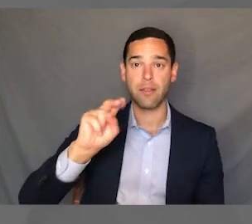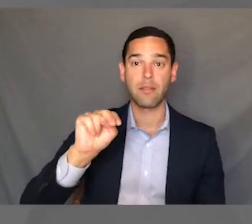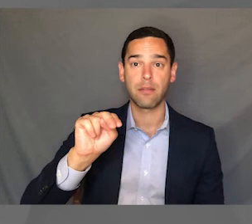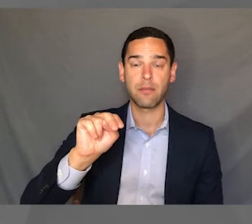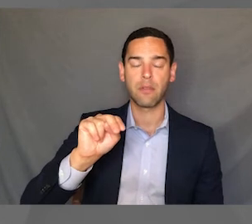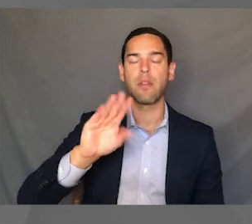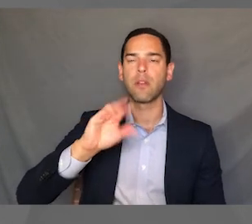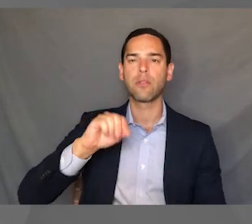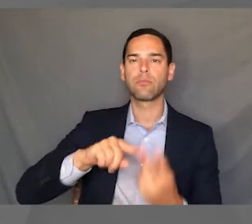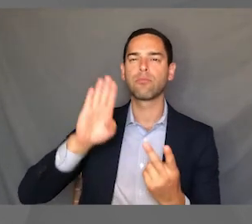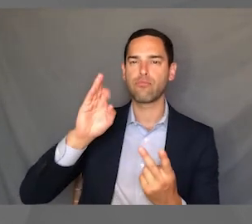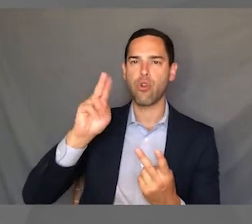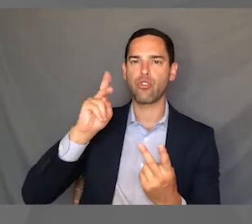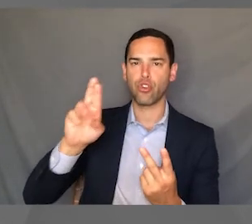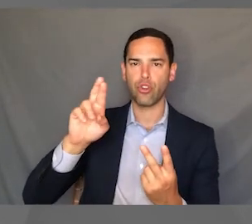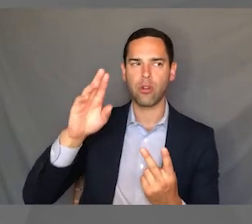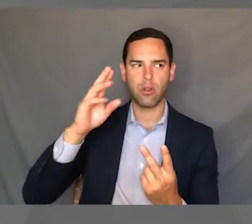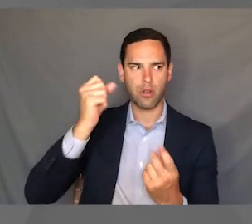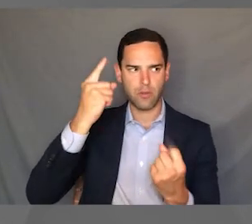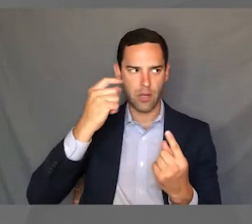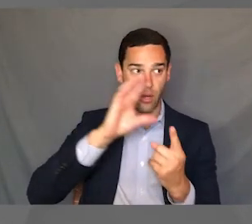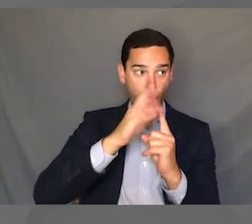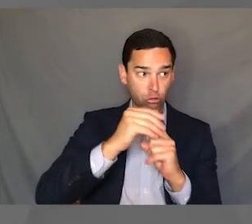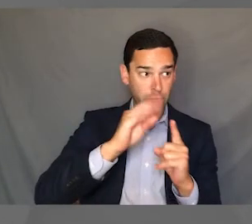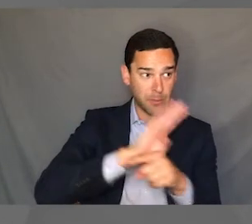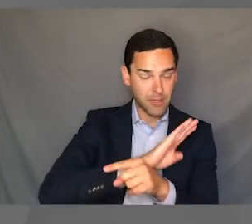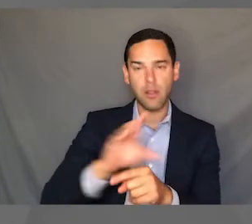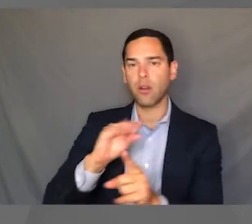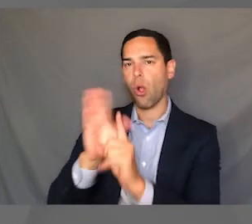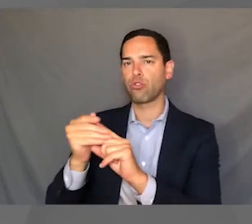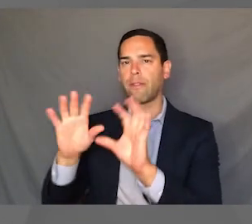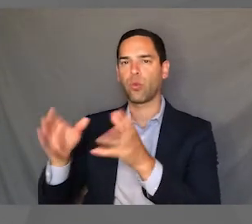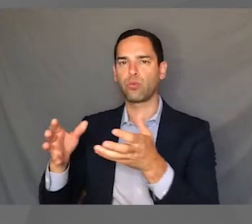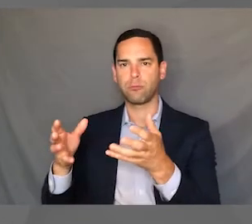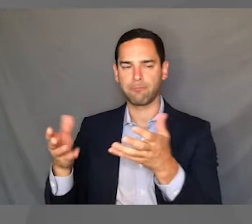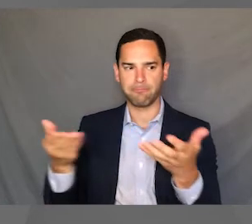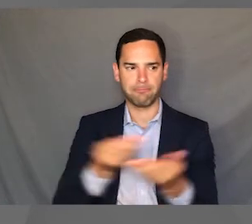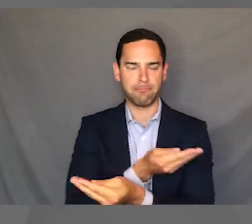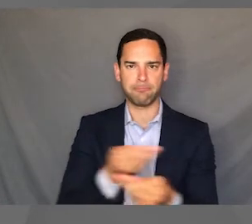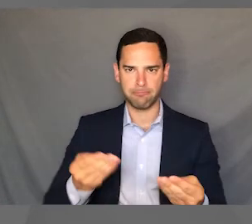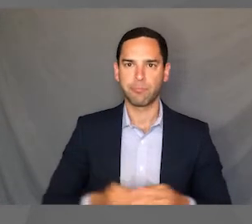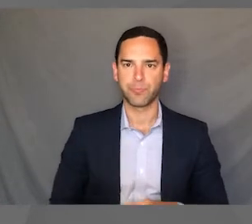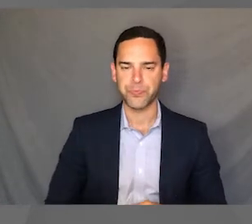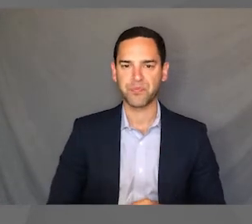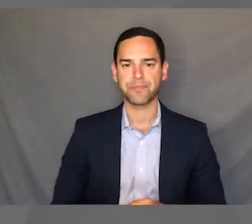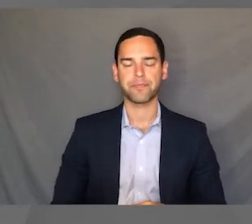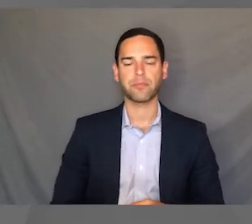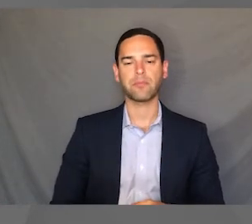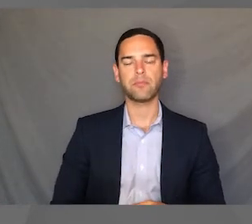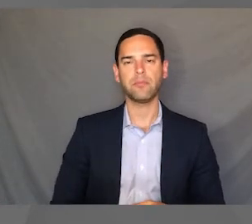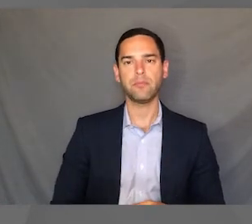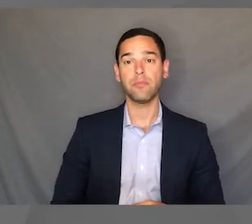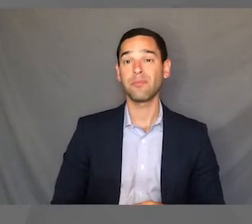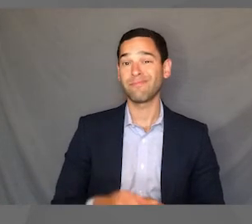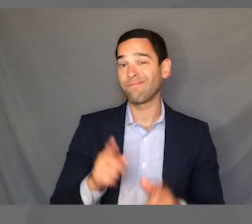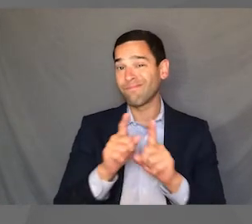you're looking for. Other things you need to do as far as having an inclusive employment strategy is looking at your organization and